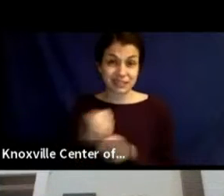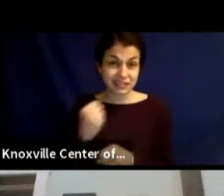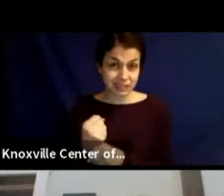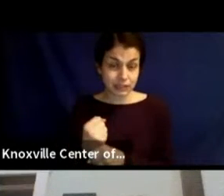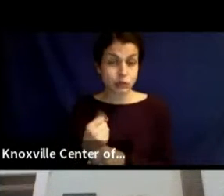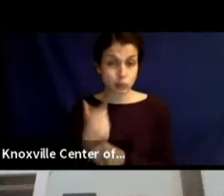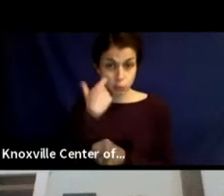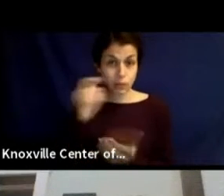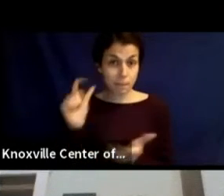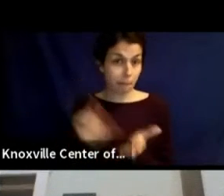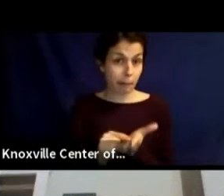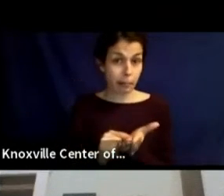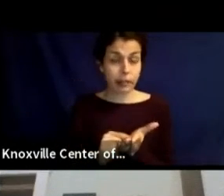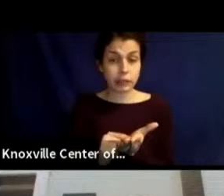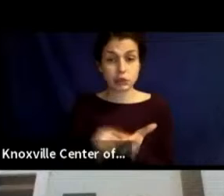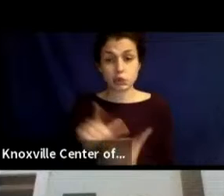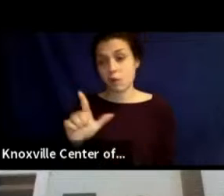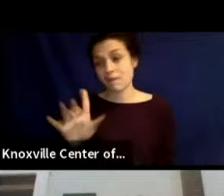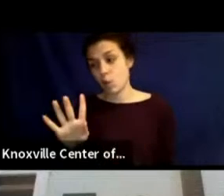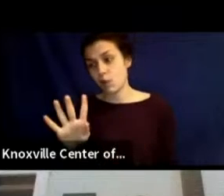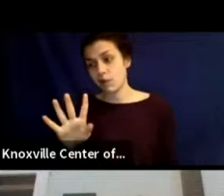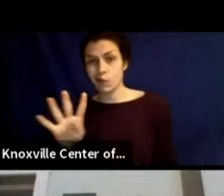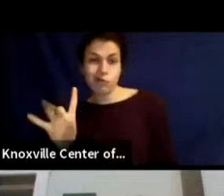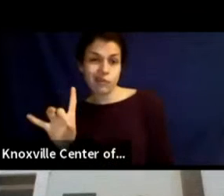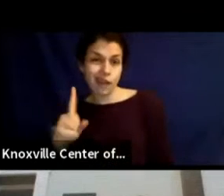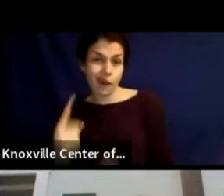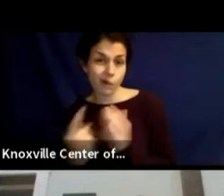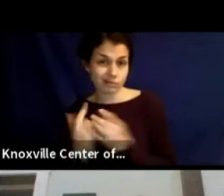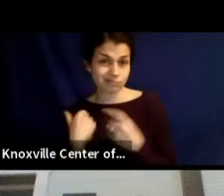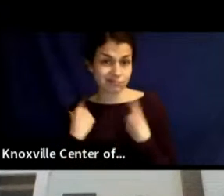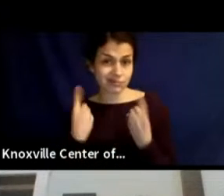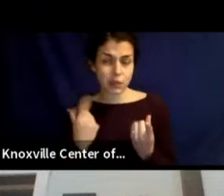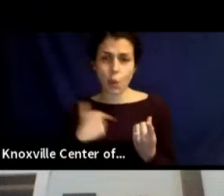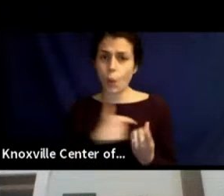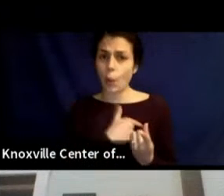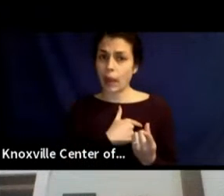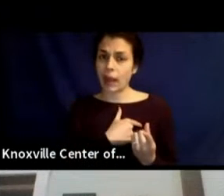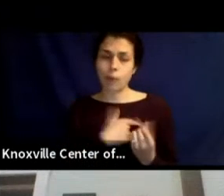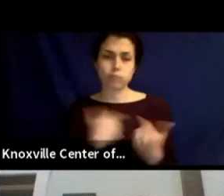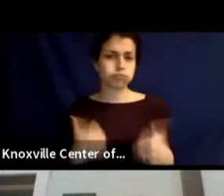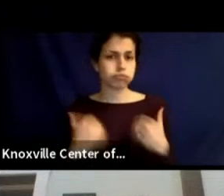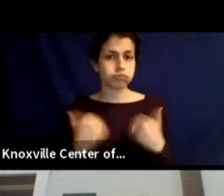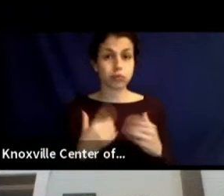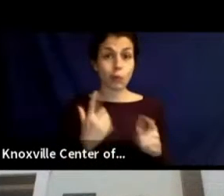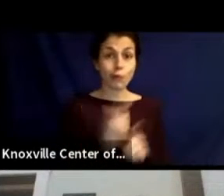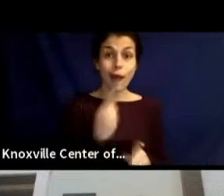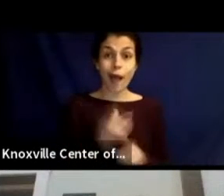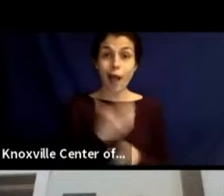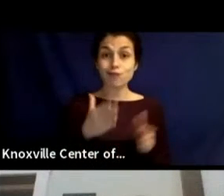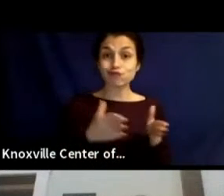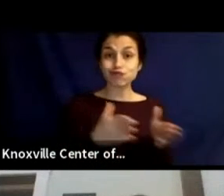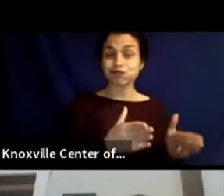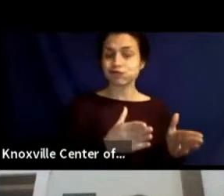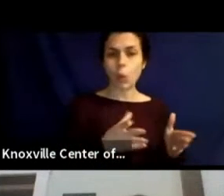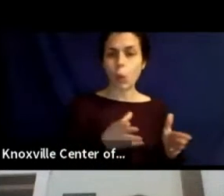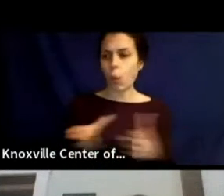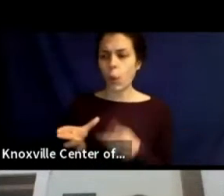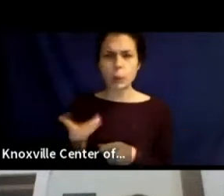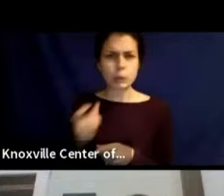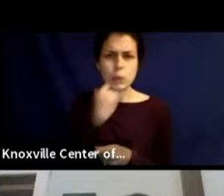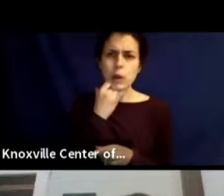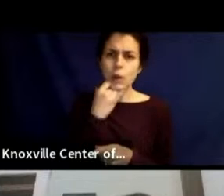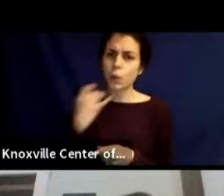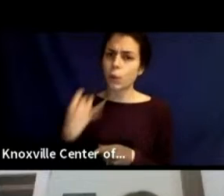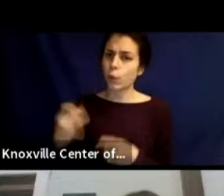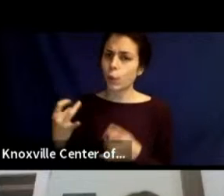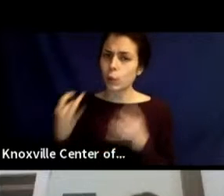published within the last 24 to 48 hours. So we're on the wrong trajectory. So what I would like us to discuss is how